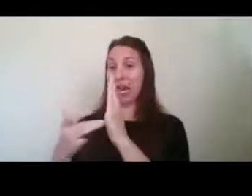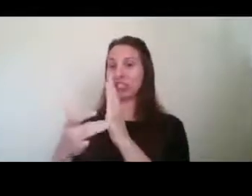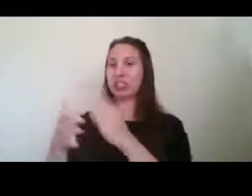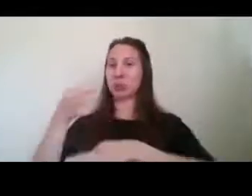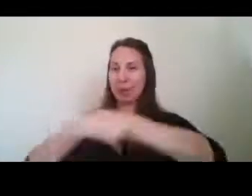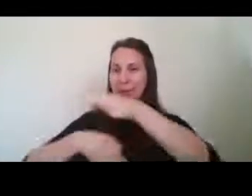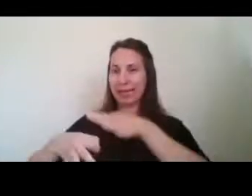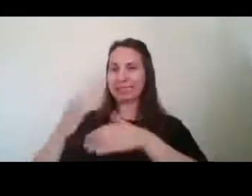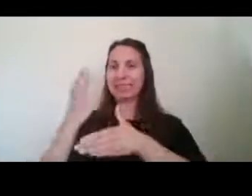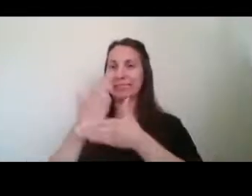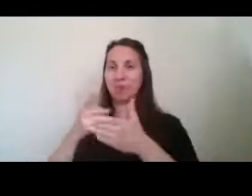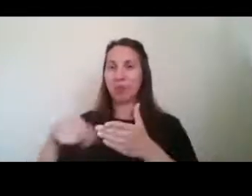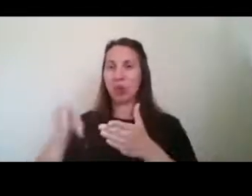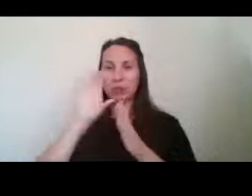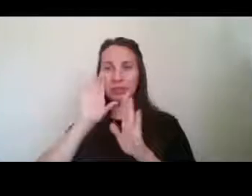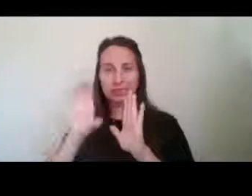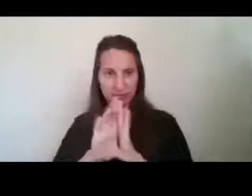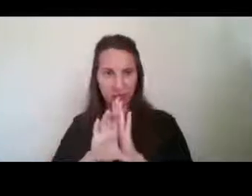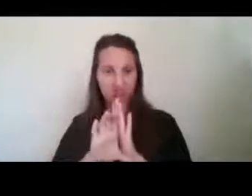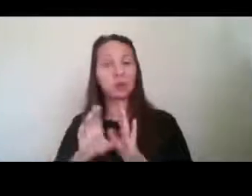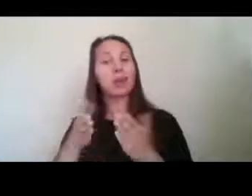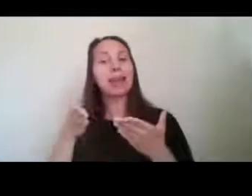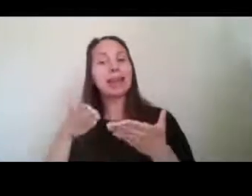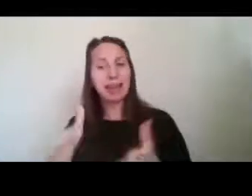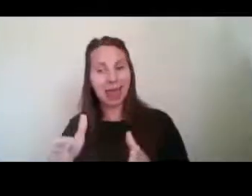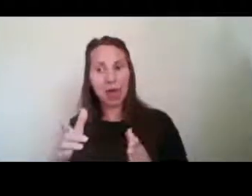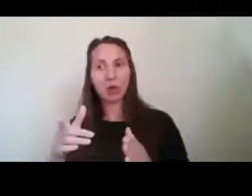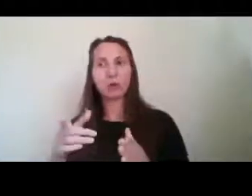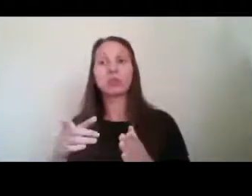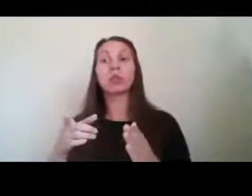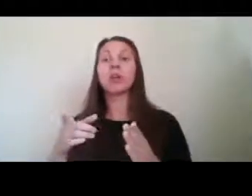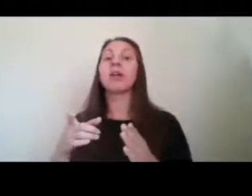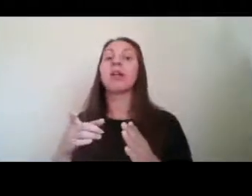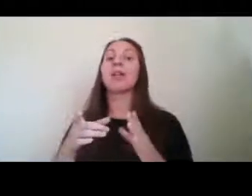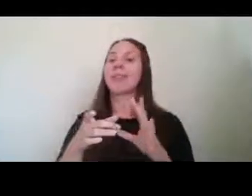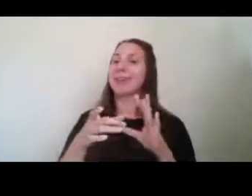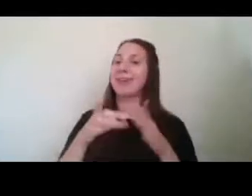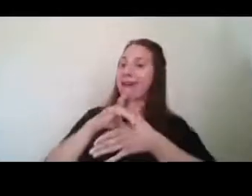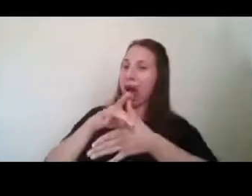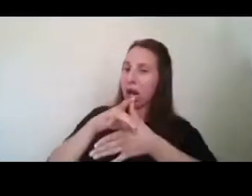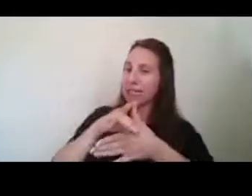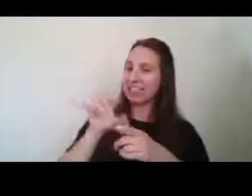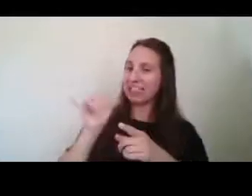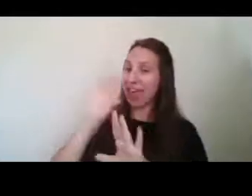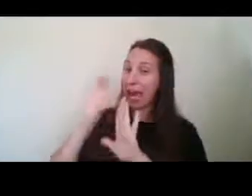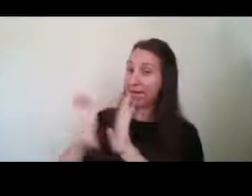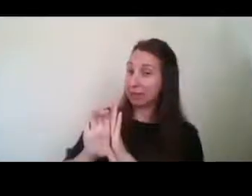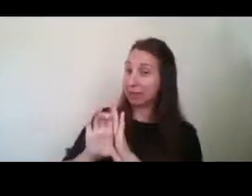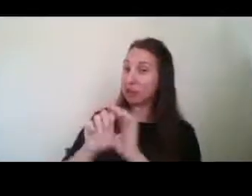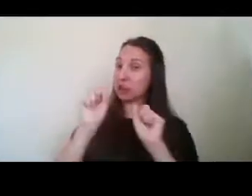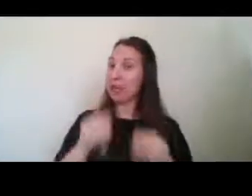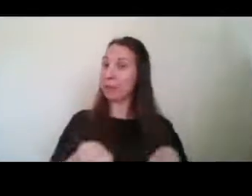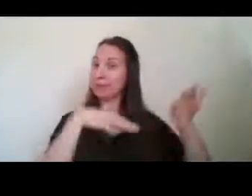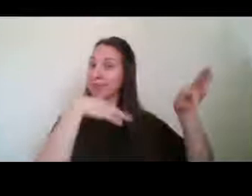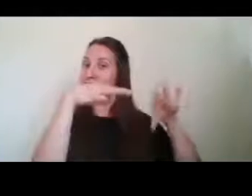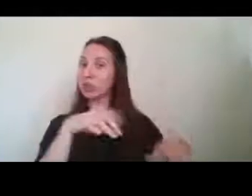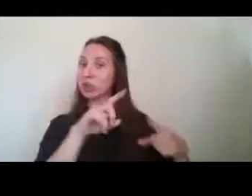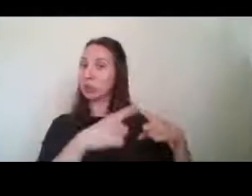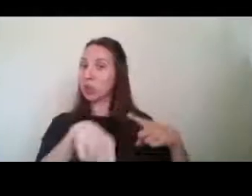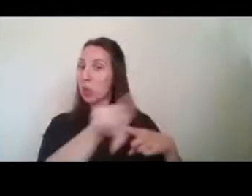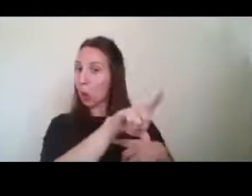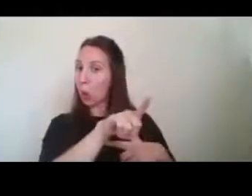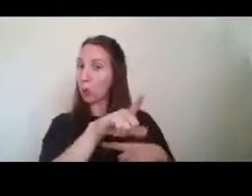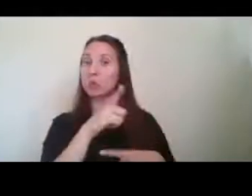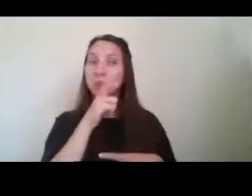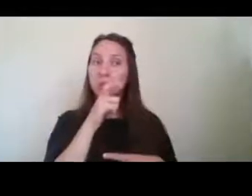and function of the image to be accessible to those with visual or even some cognitive disabilities. And for any marketing people